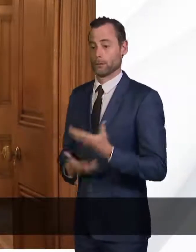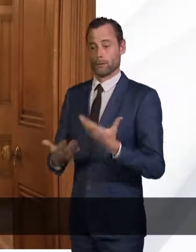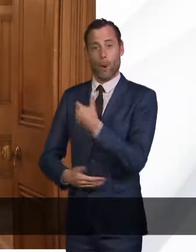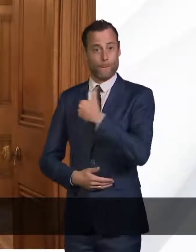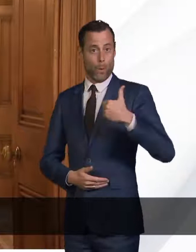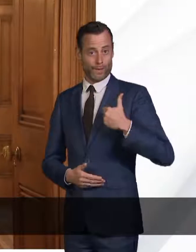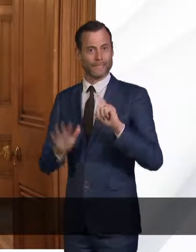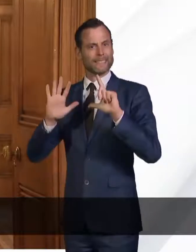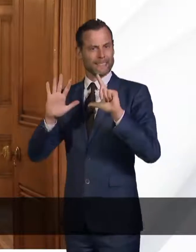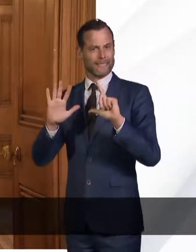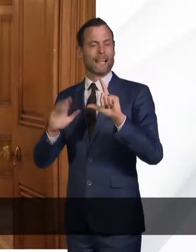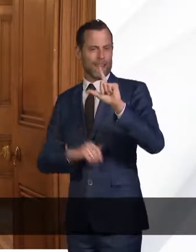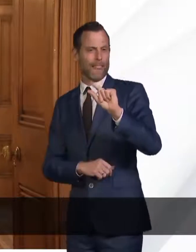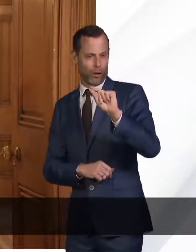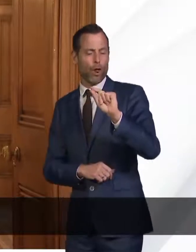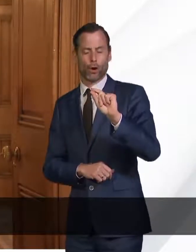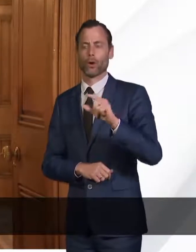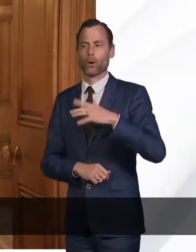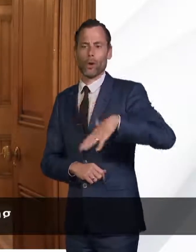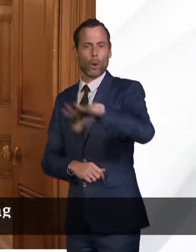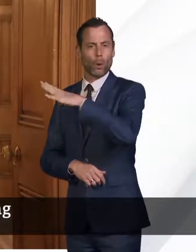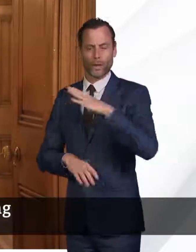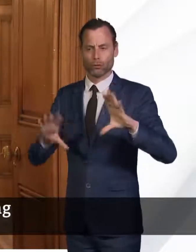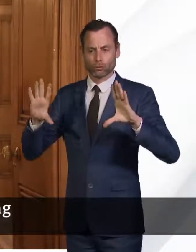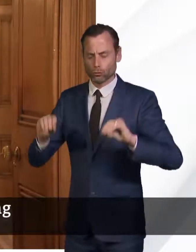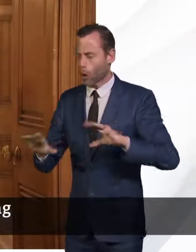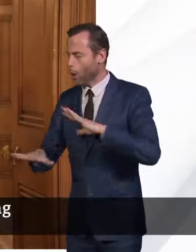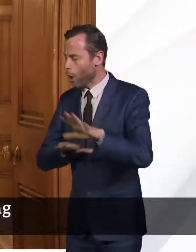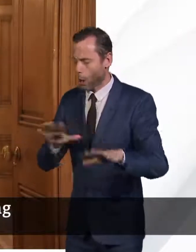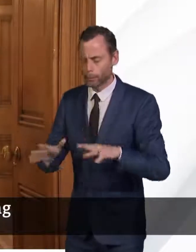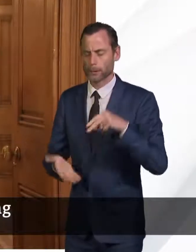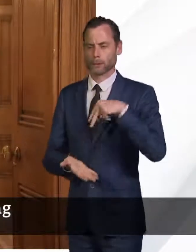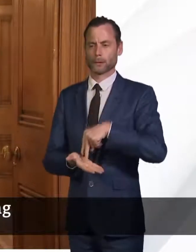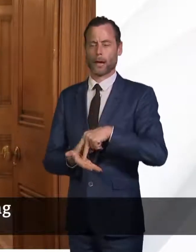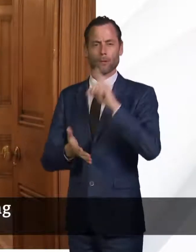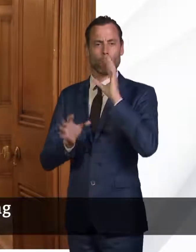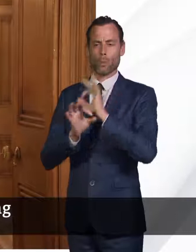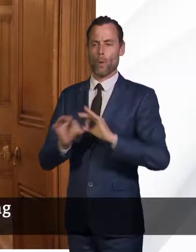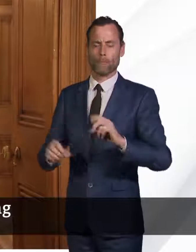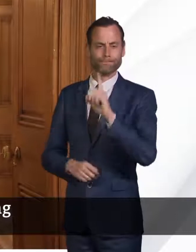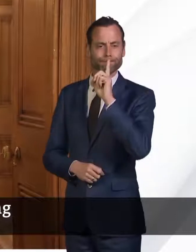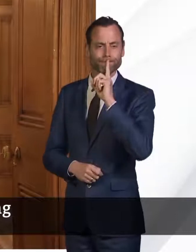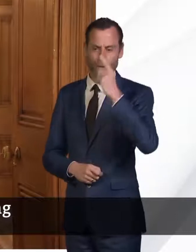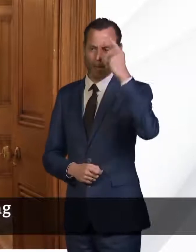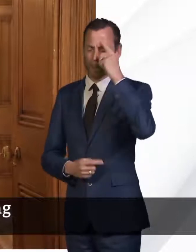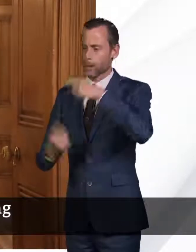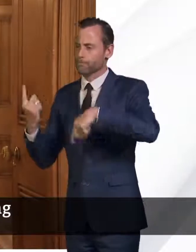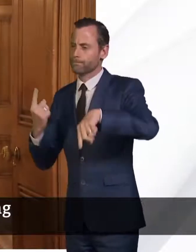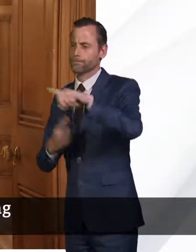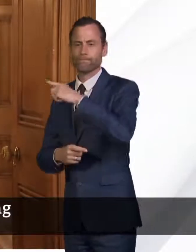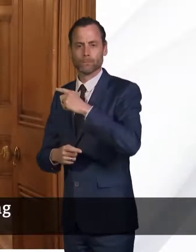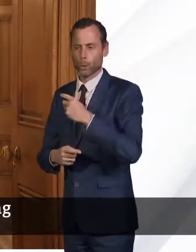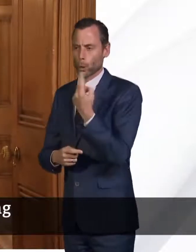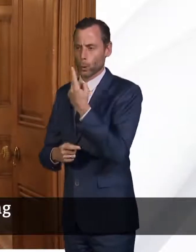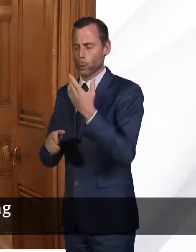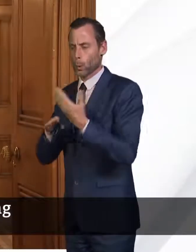we paused to remember the 85 NHS colleagues and the 19 colleagues from social care who've